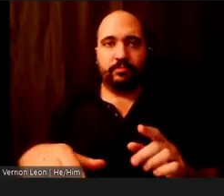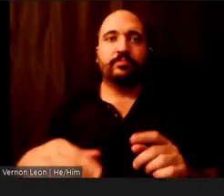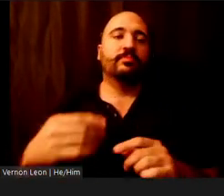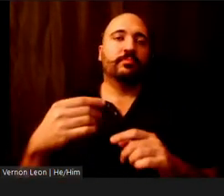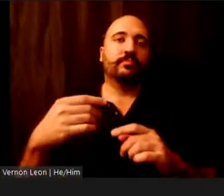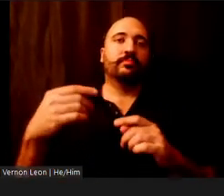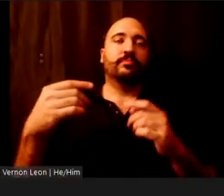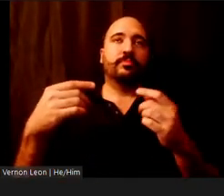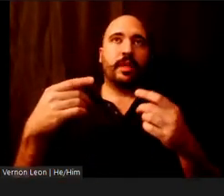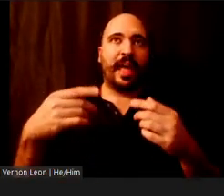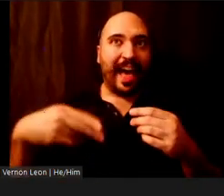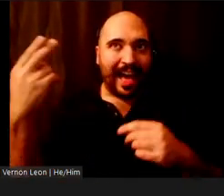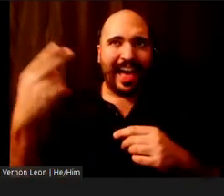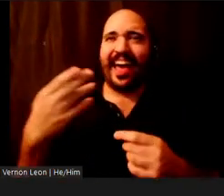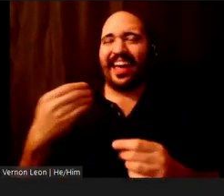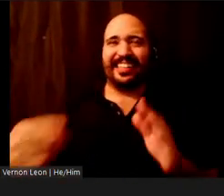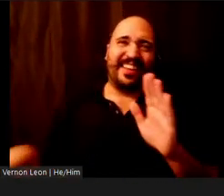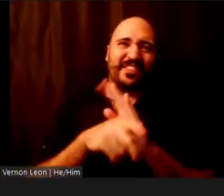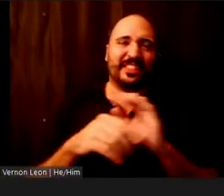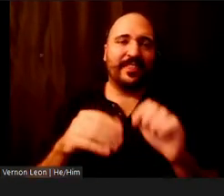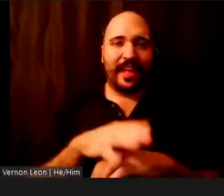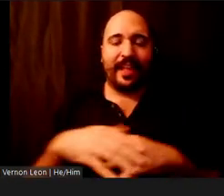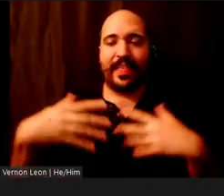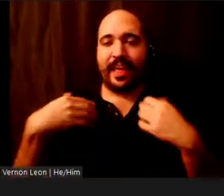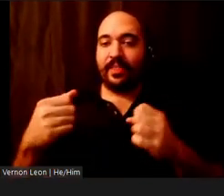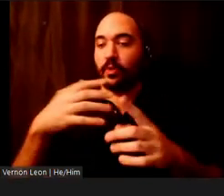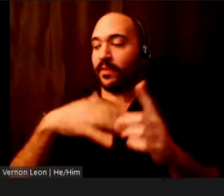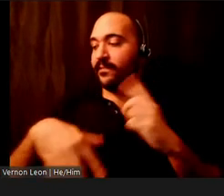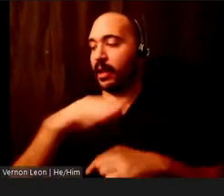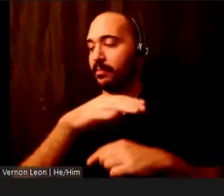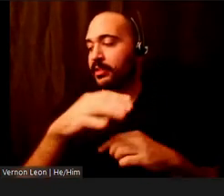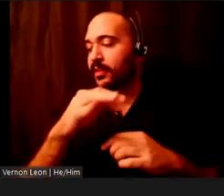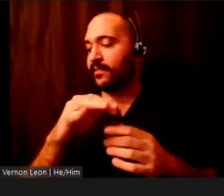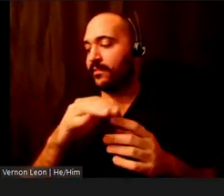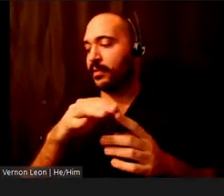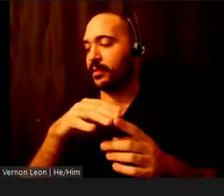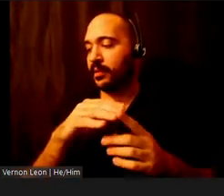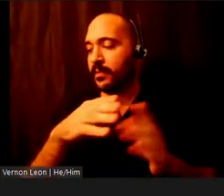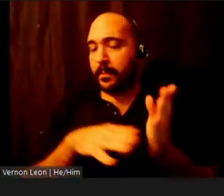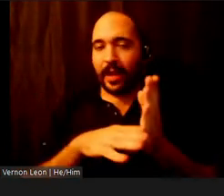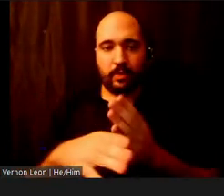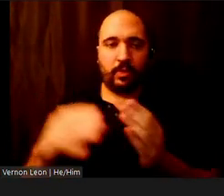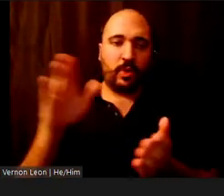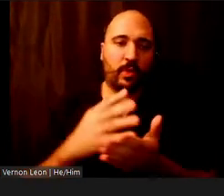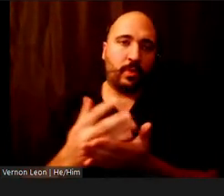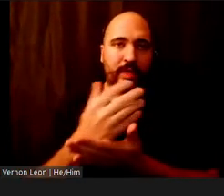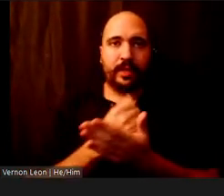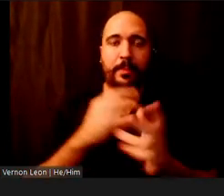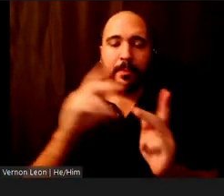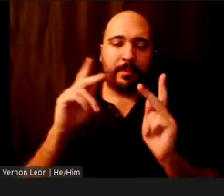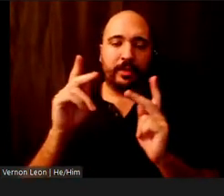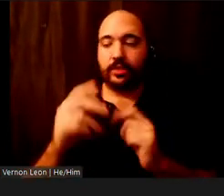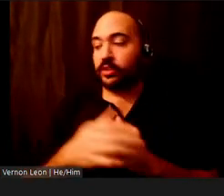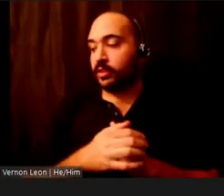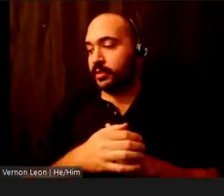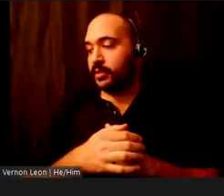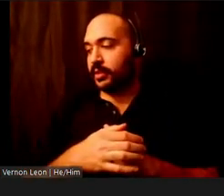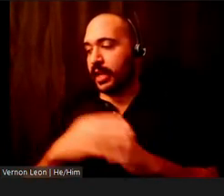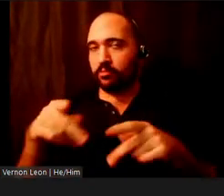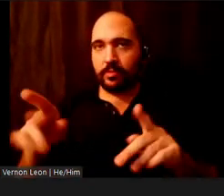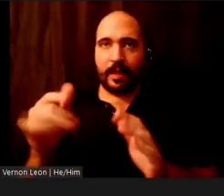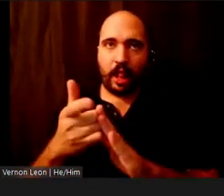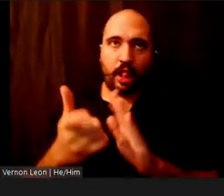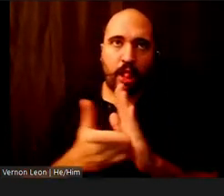effects of federal projects on the health or environment of minority and low-income populations to the greatest extent practicable and permitted by law.